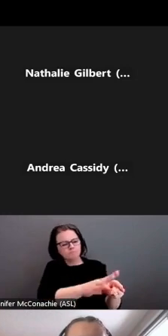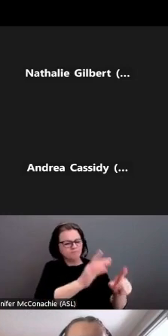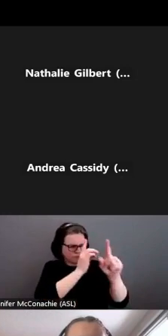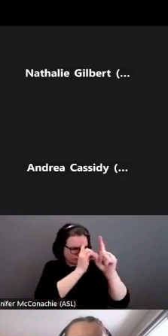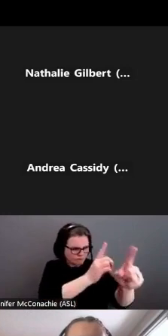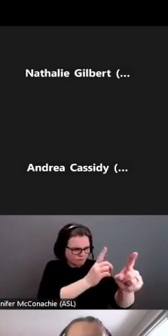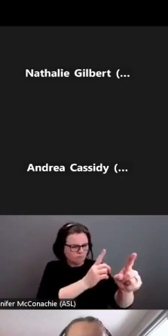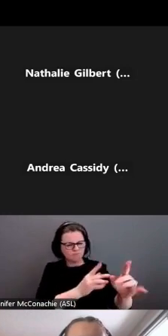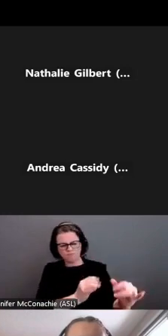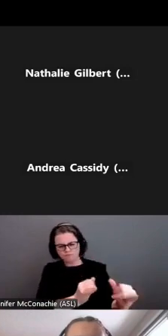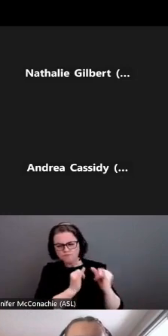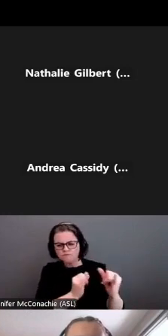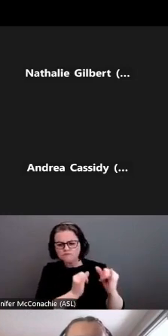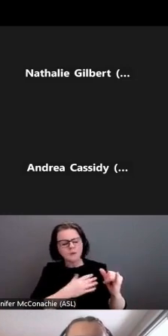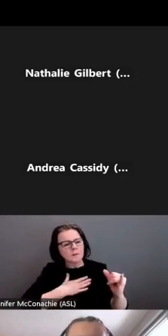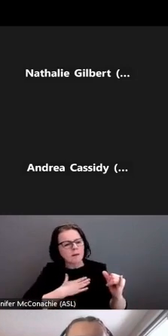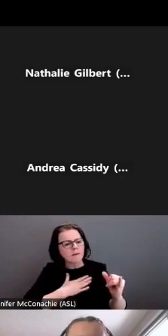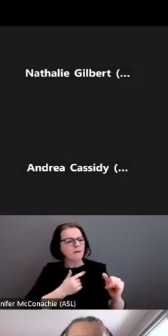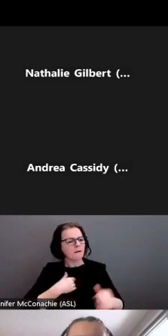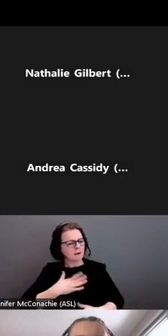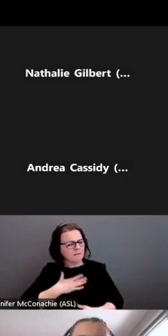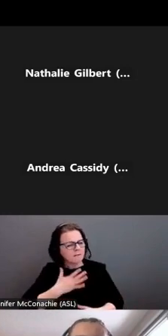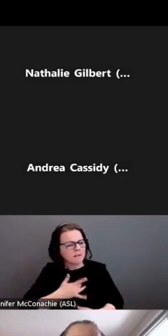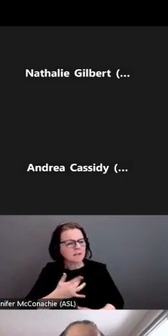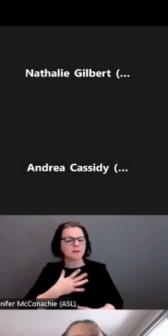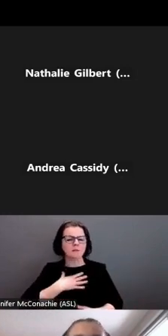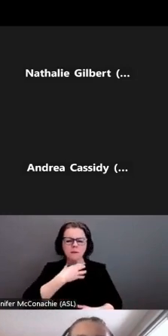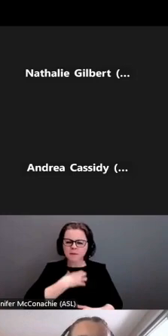I'm feeling and what I'm passionate about.